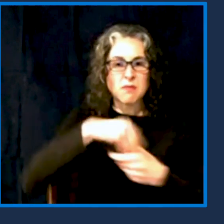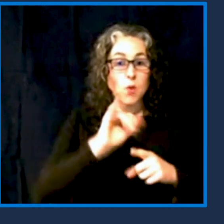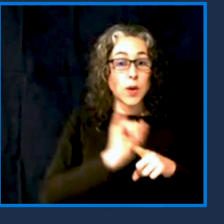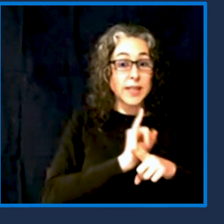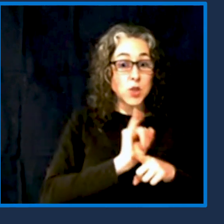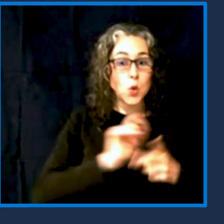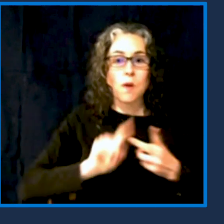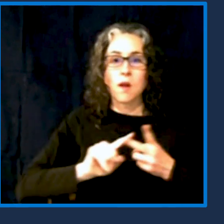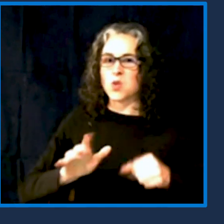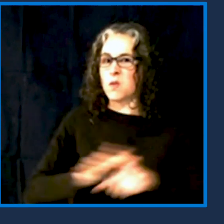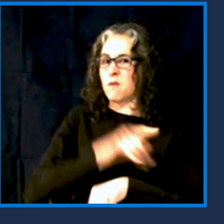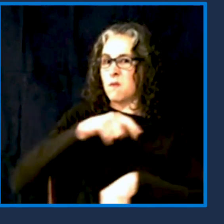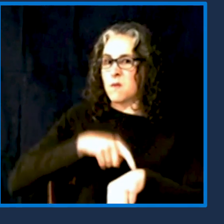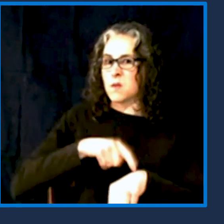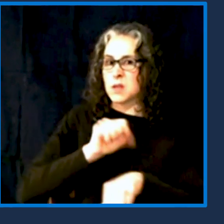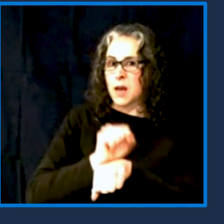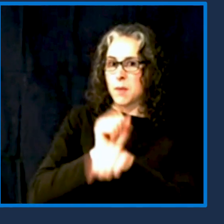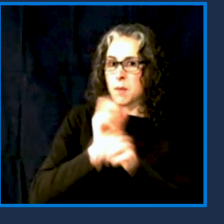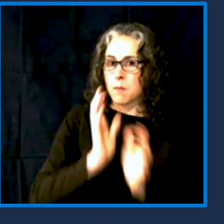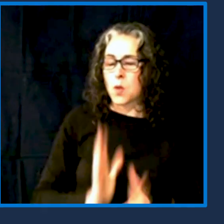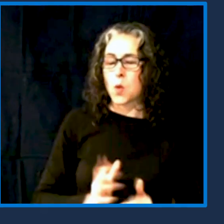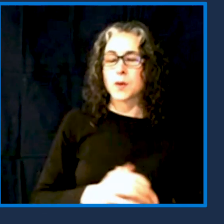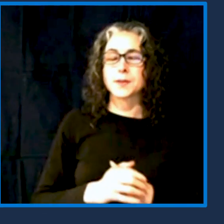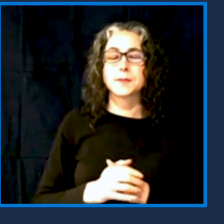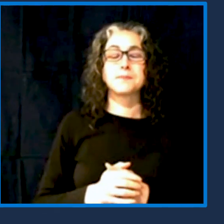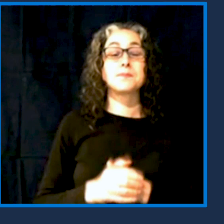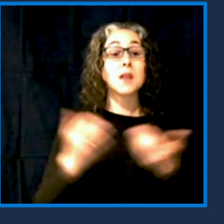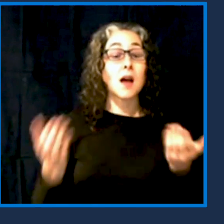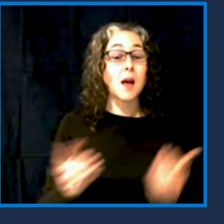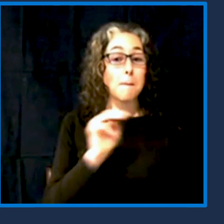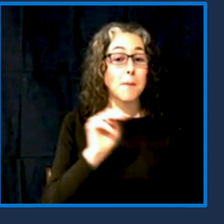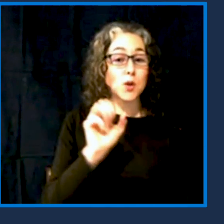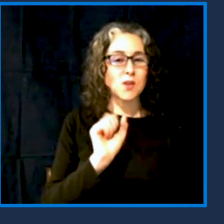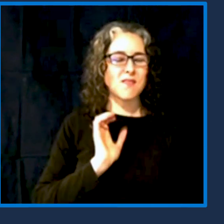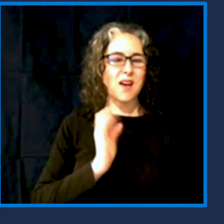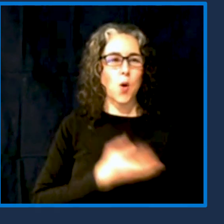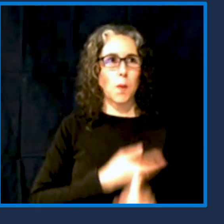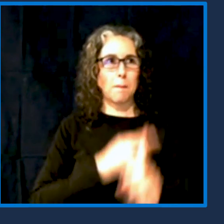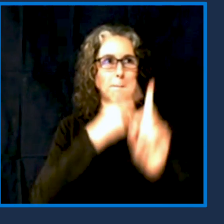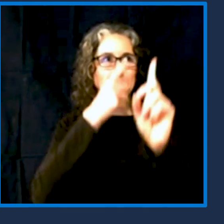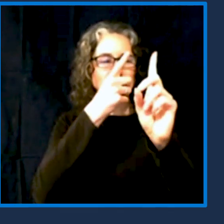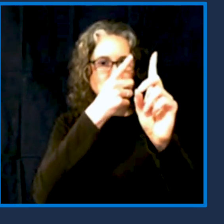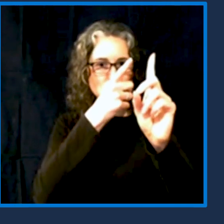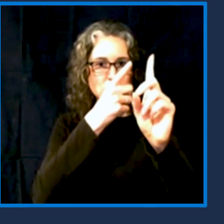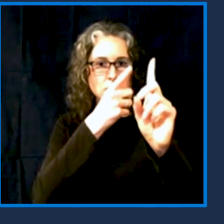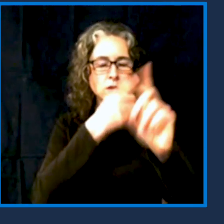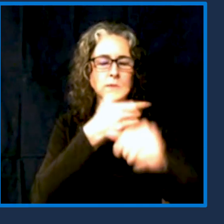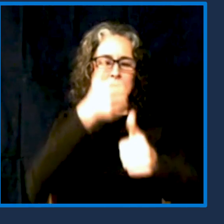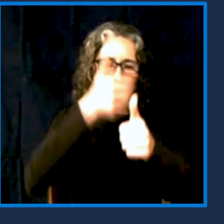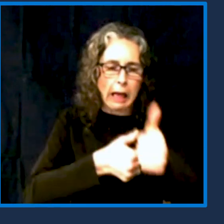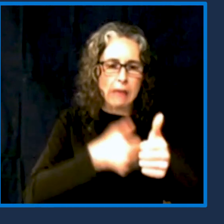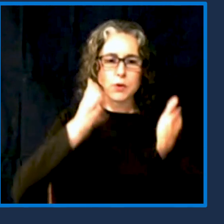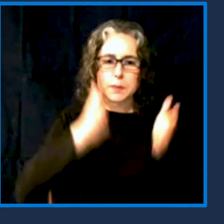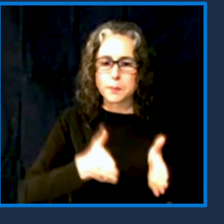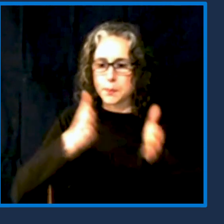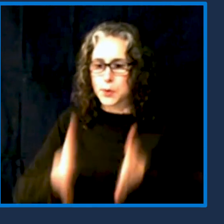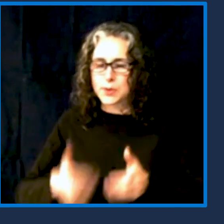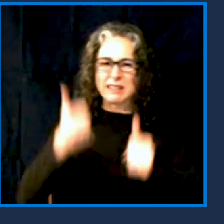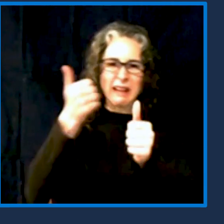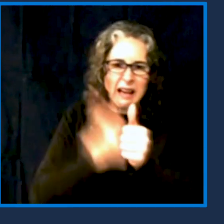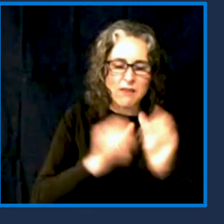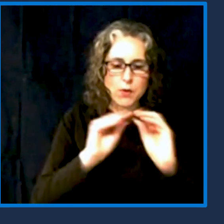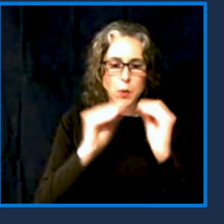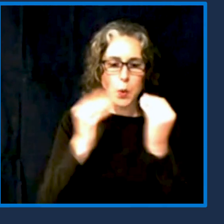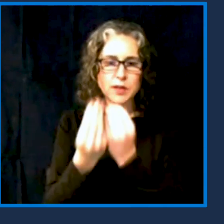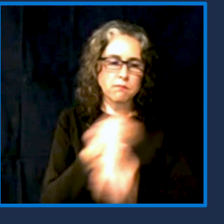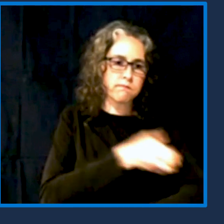full-time employees at Microsoft. At Microsoft, our mission is to empower every person and every organization on the